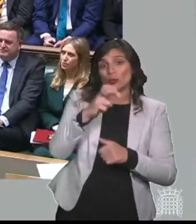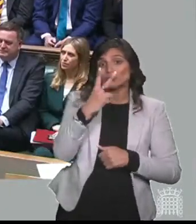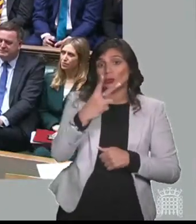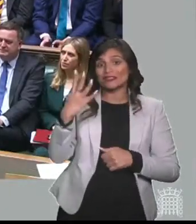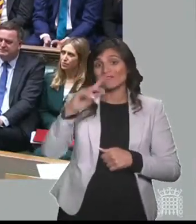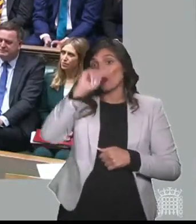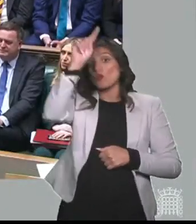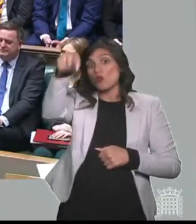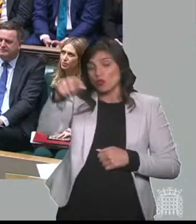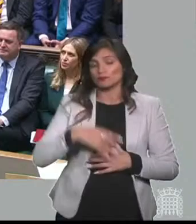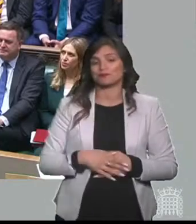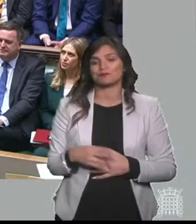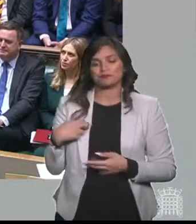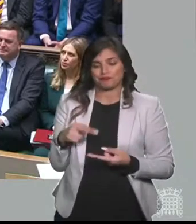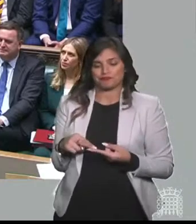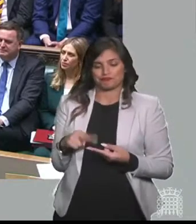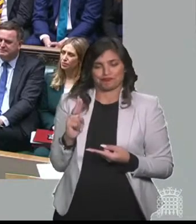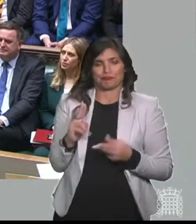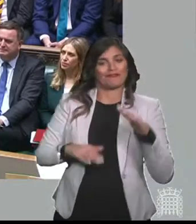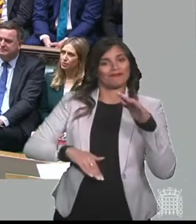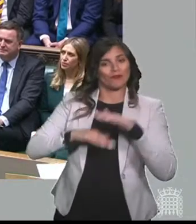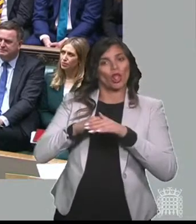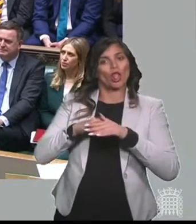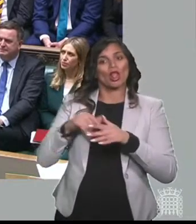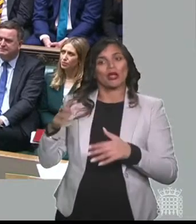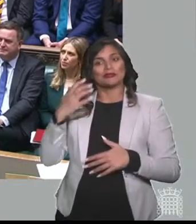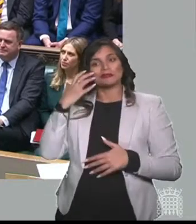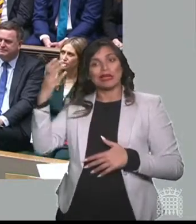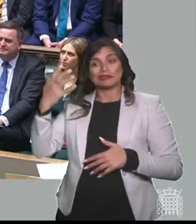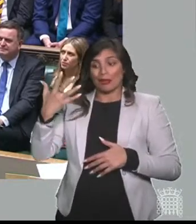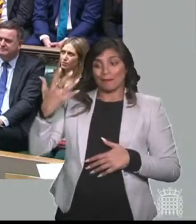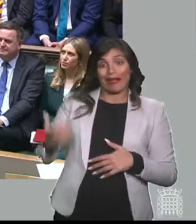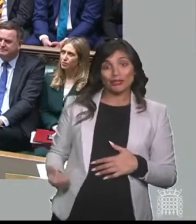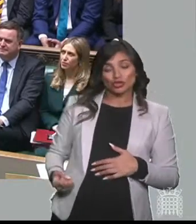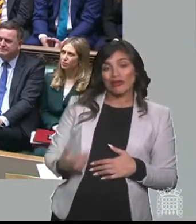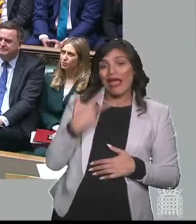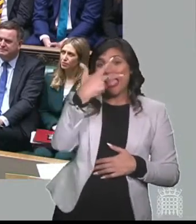full new state pension by 8.5% to